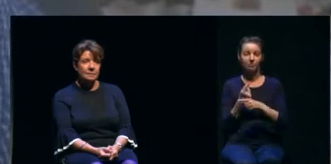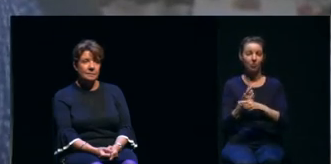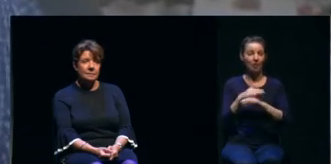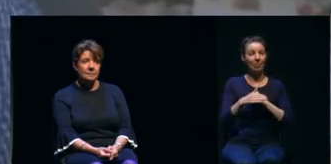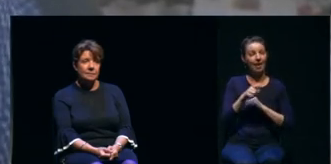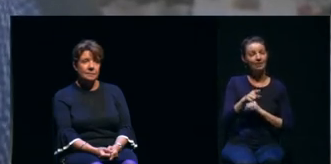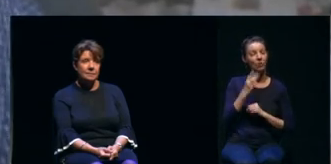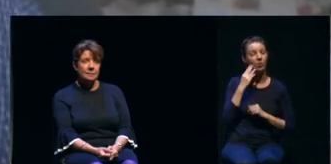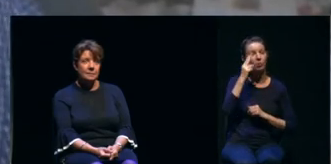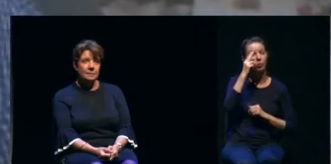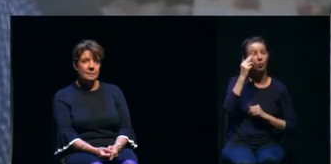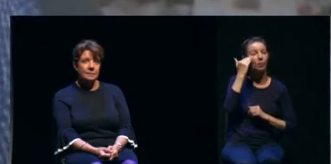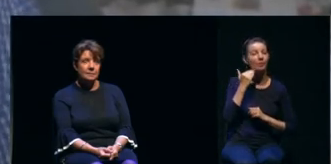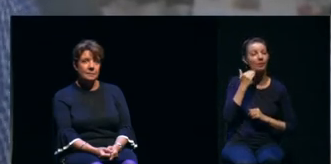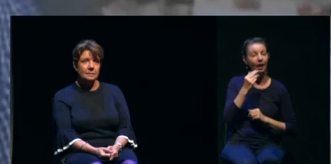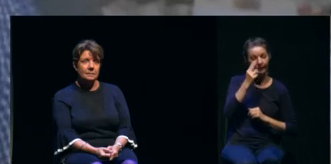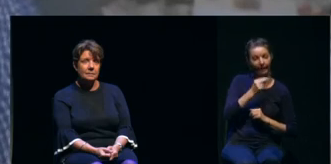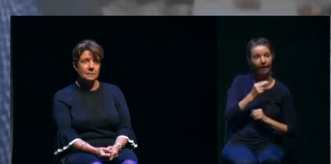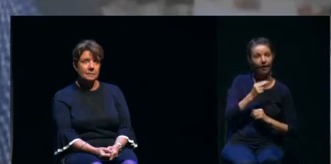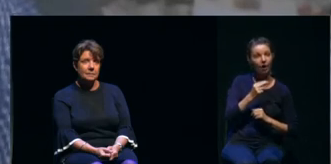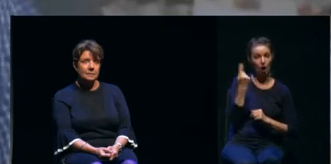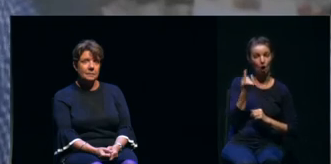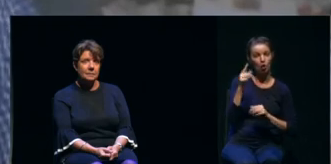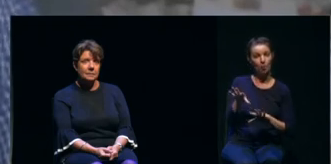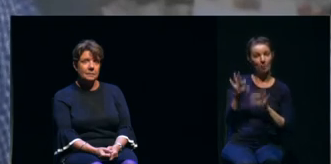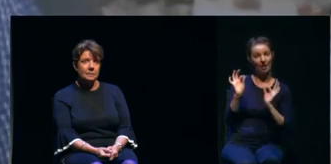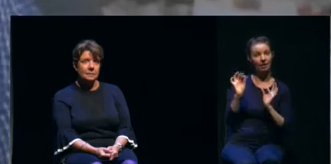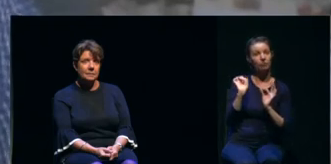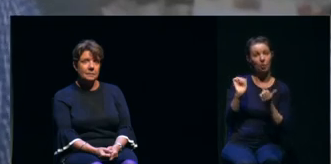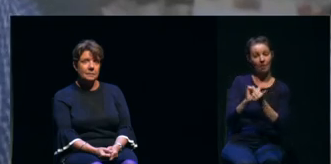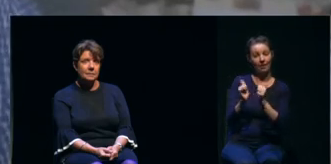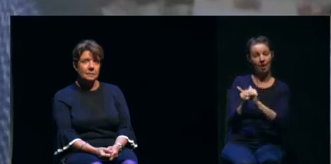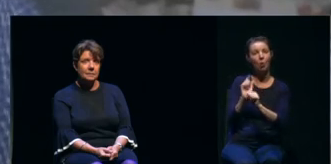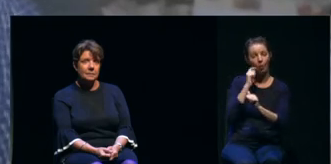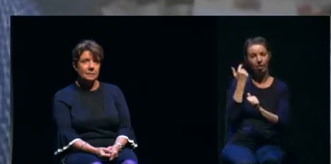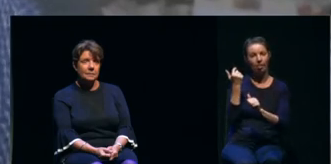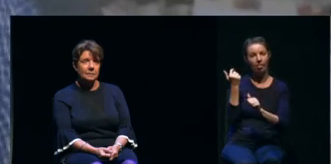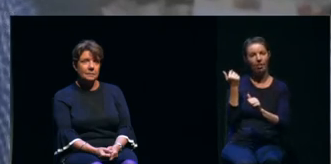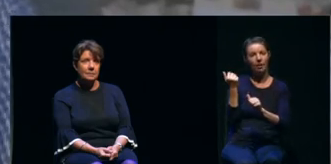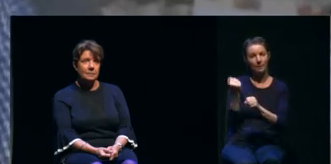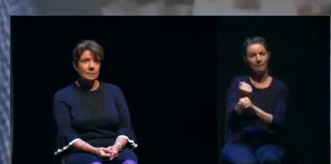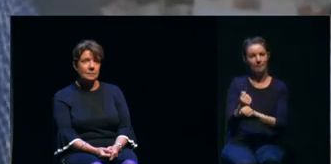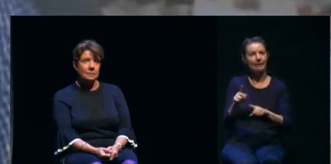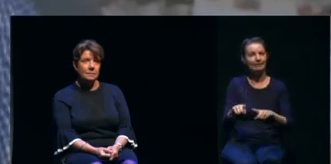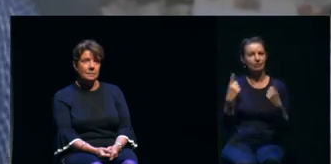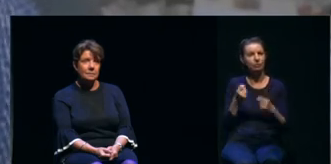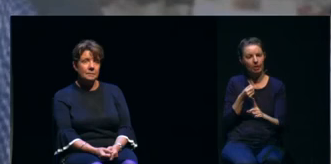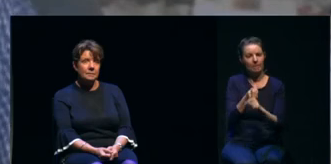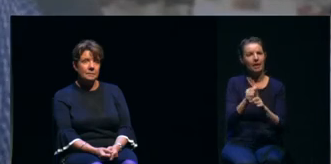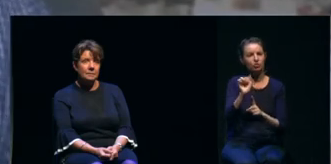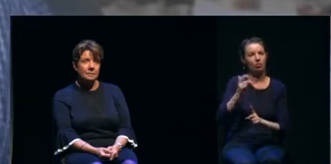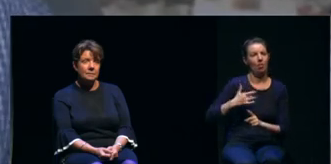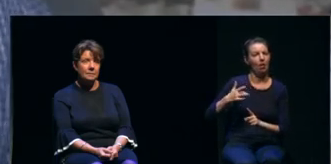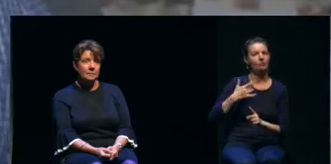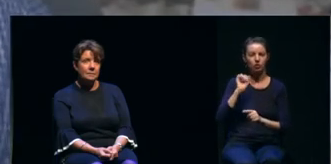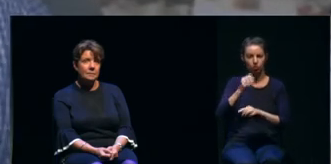women are younger. Like, the partner that you pick will dictate the future of your life and your career. Like, you know, it's a horrible